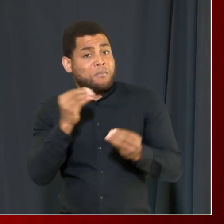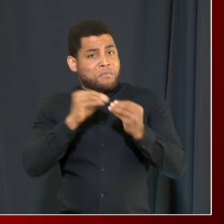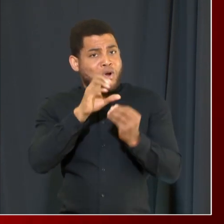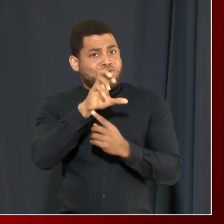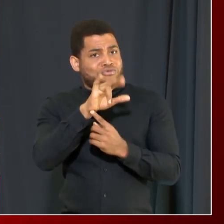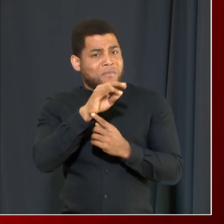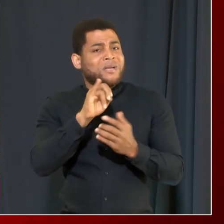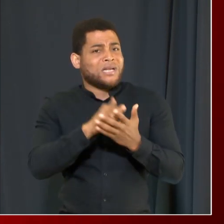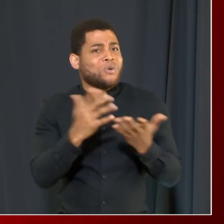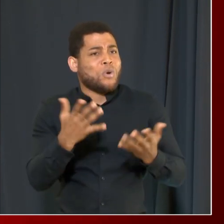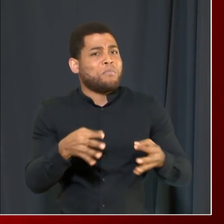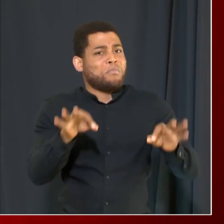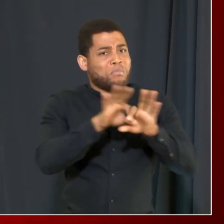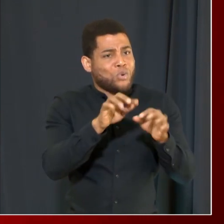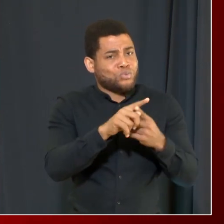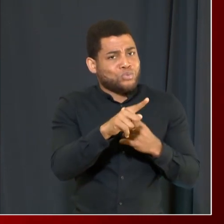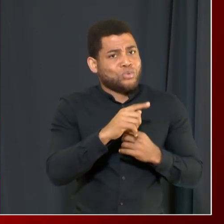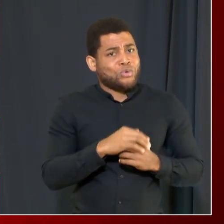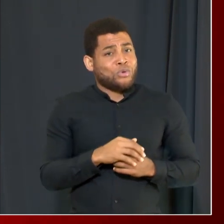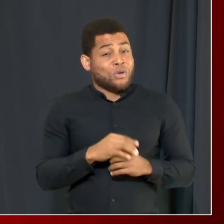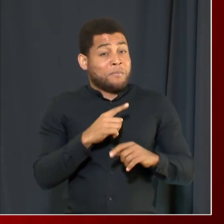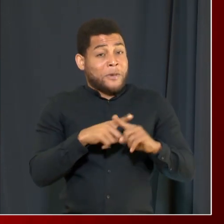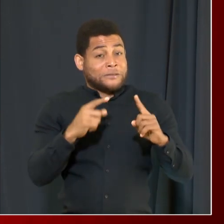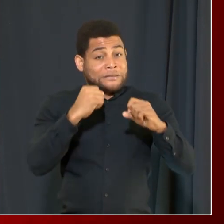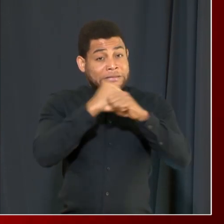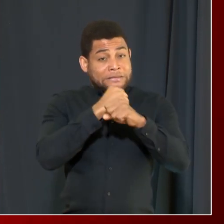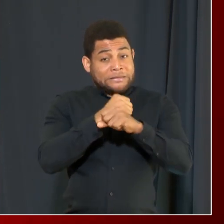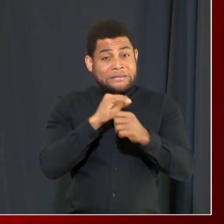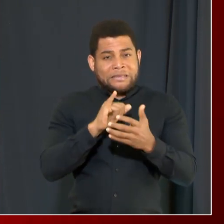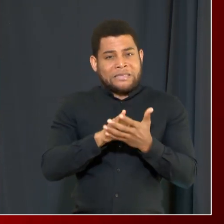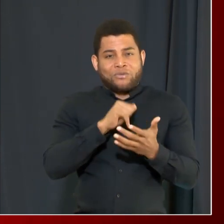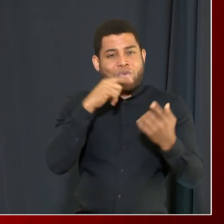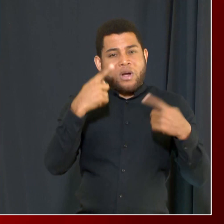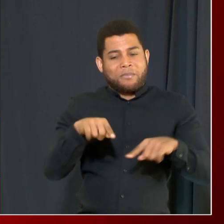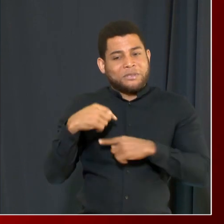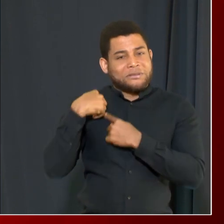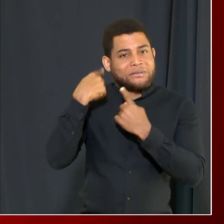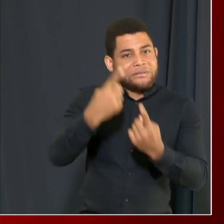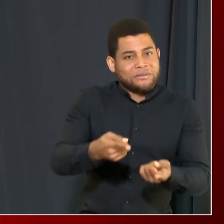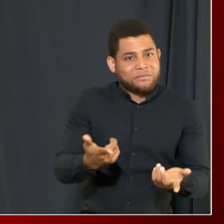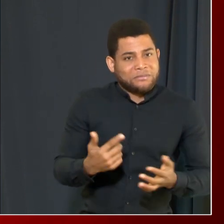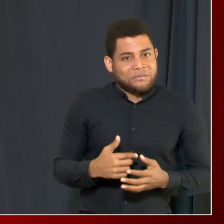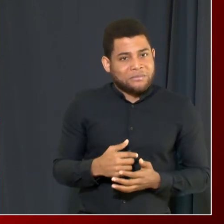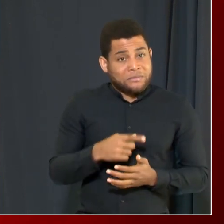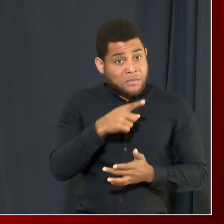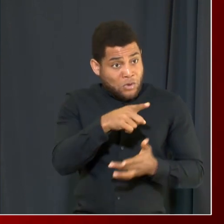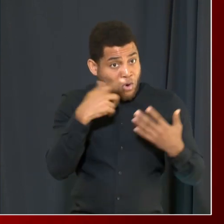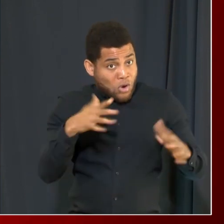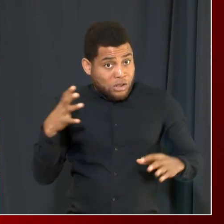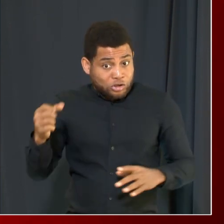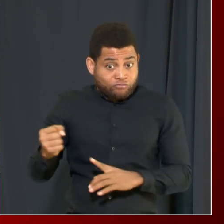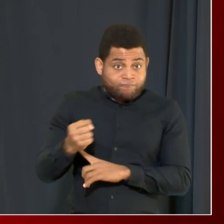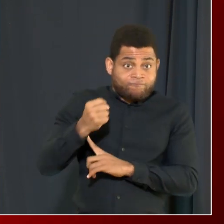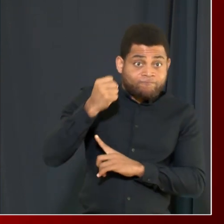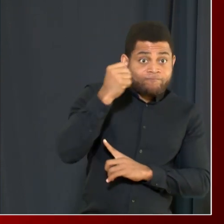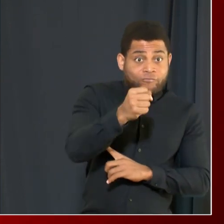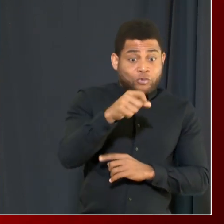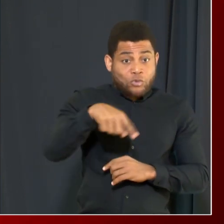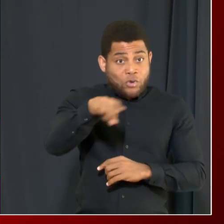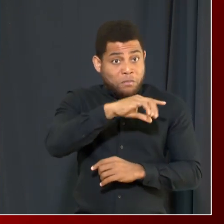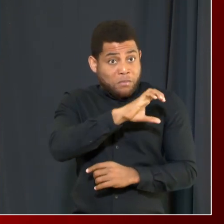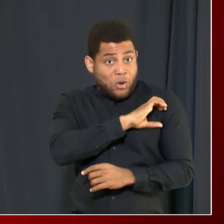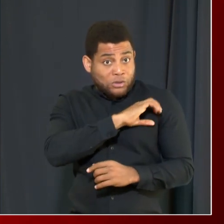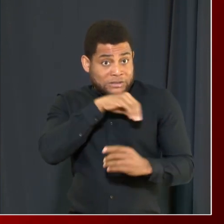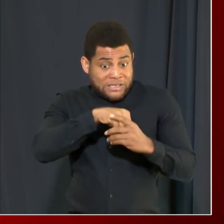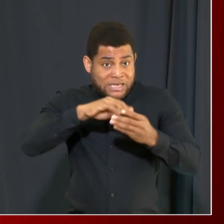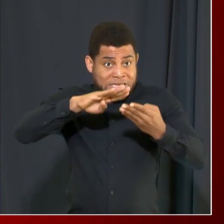you. Statistics suggest that hasn't been done. Have you moved or redeployed officers into areas that are seeing increases